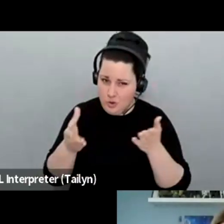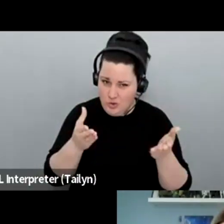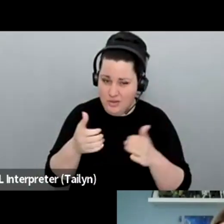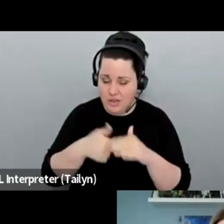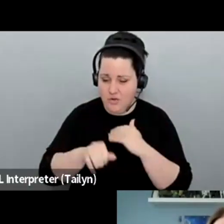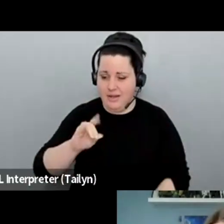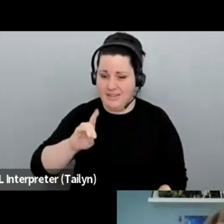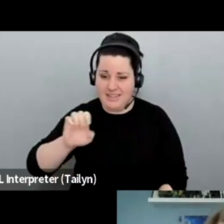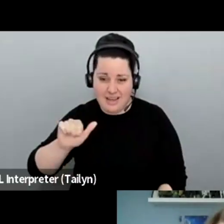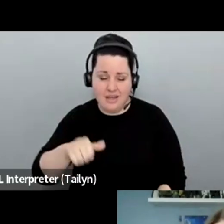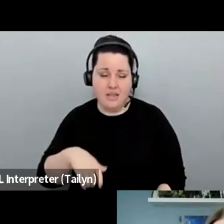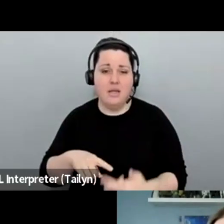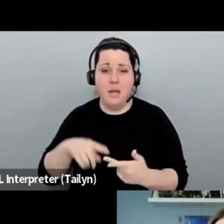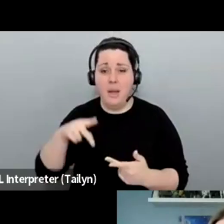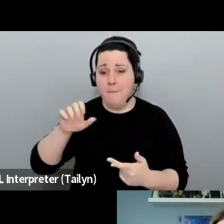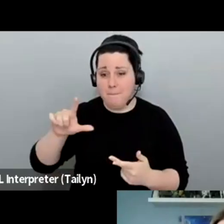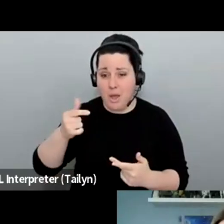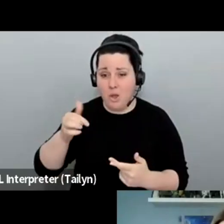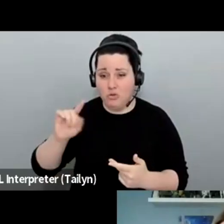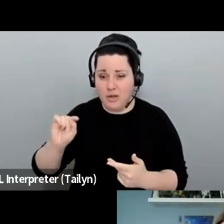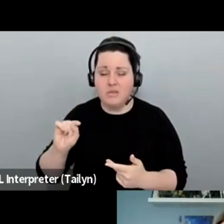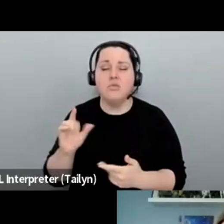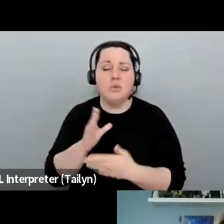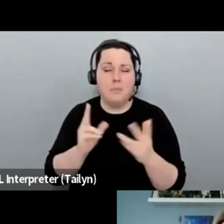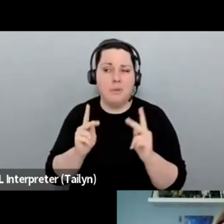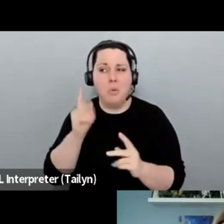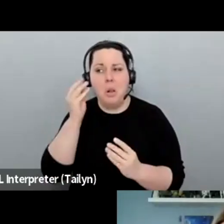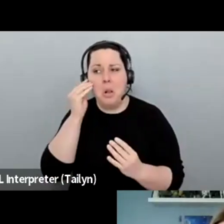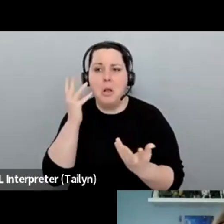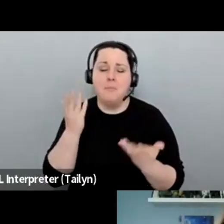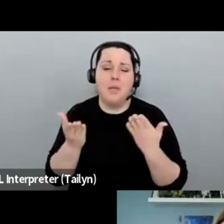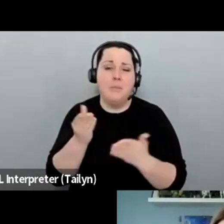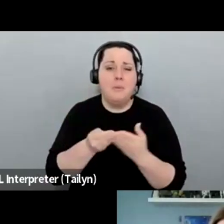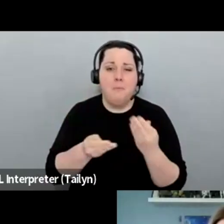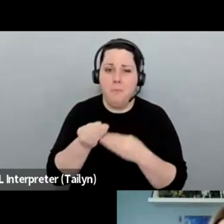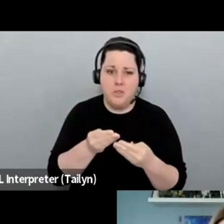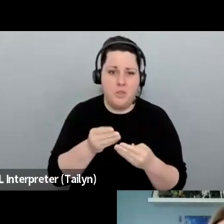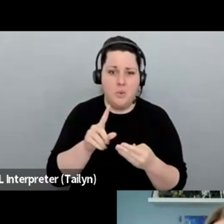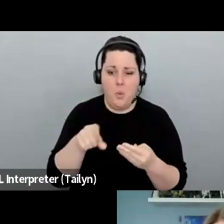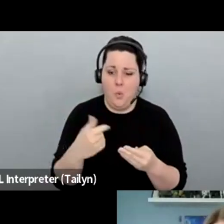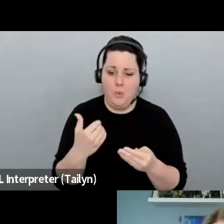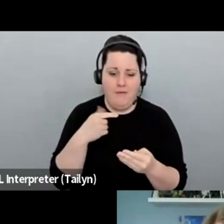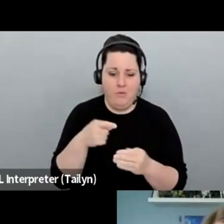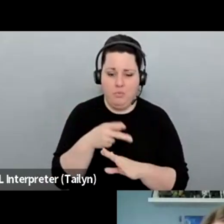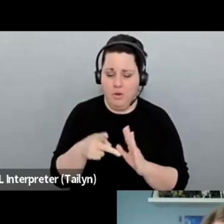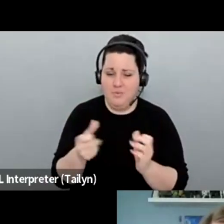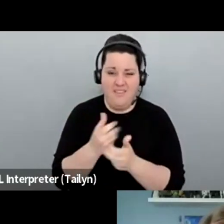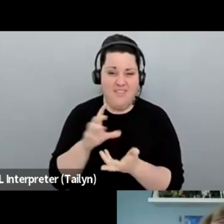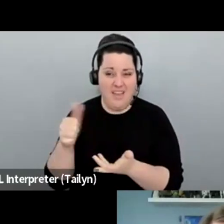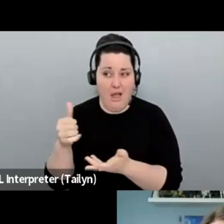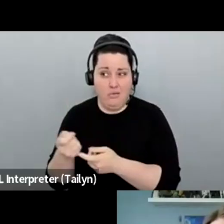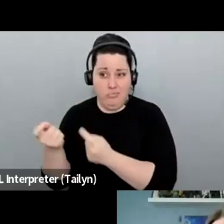under IDEA, and Pell Grants. And so some are speculating that we could see a budget with only those programs and everything else